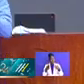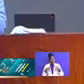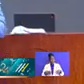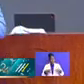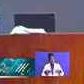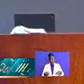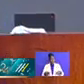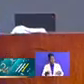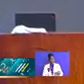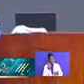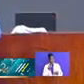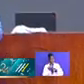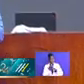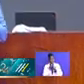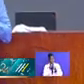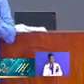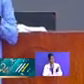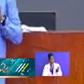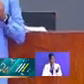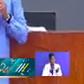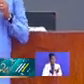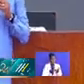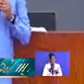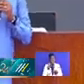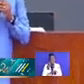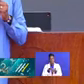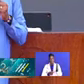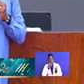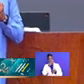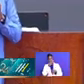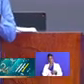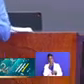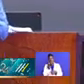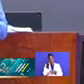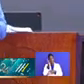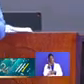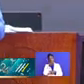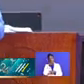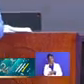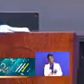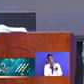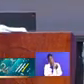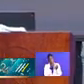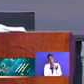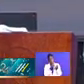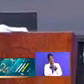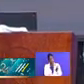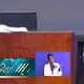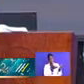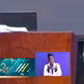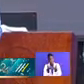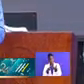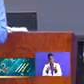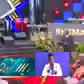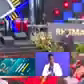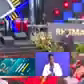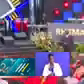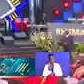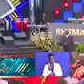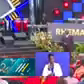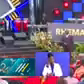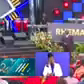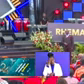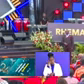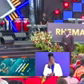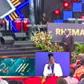are in the meeting that was making remark they said man of God this message that you brought to us we want you